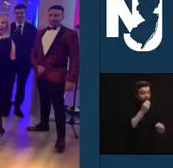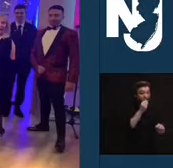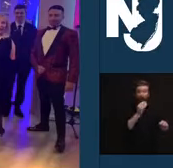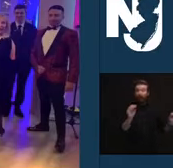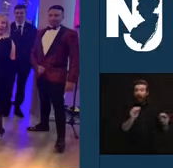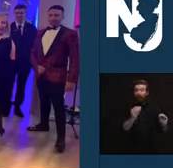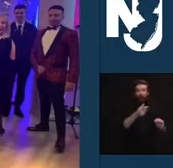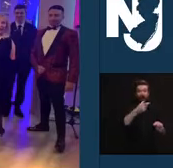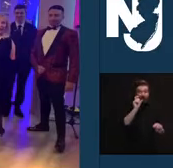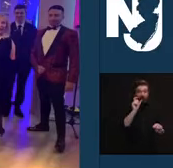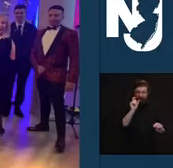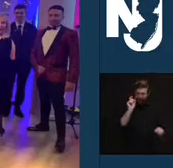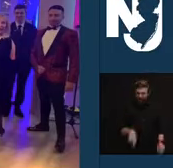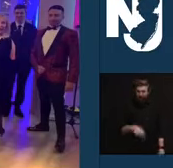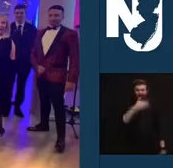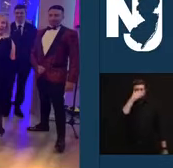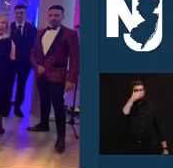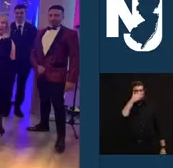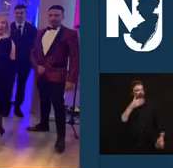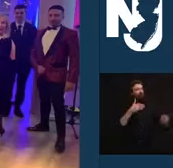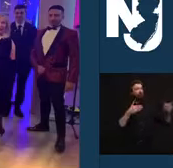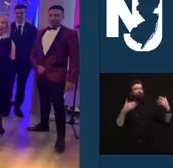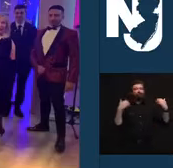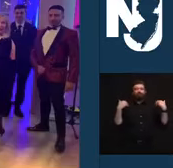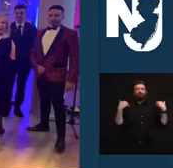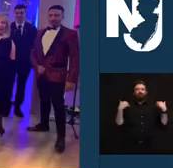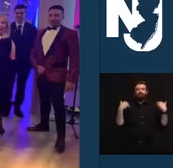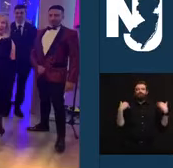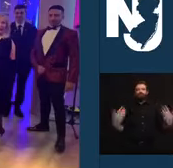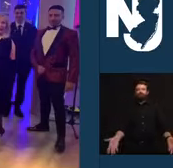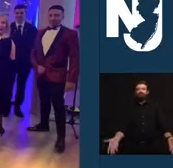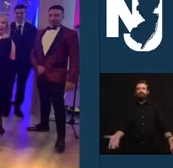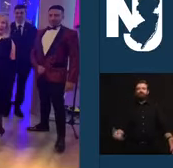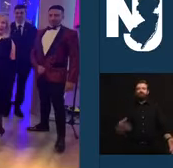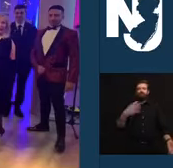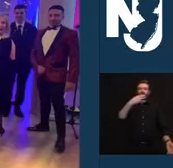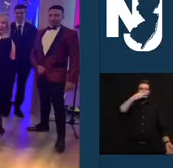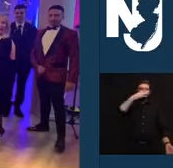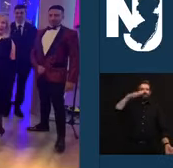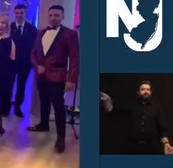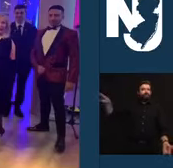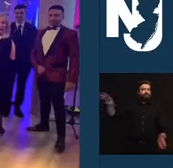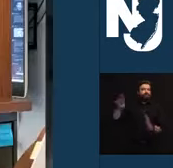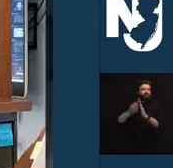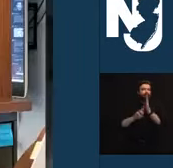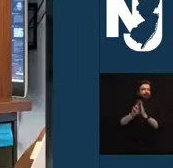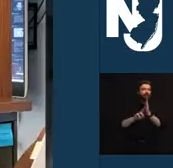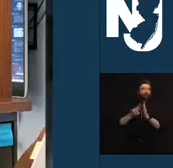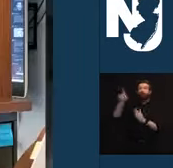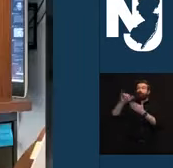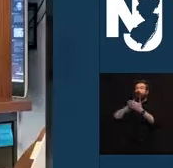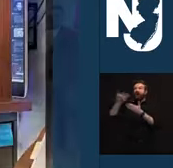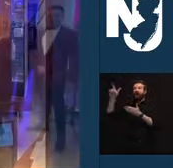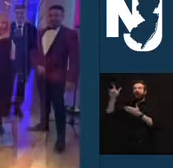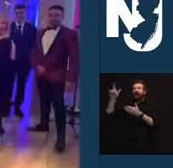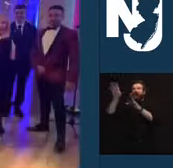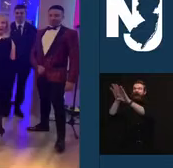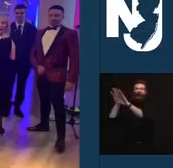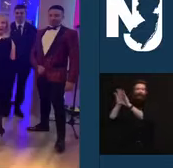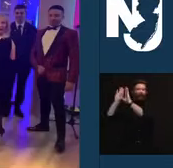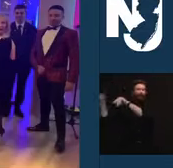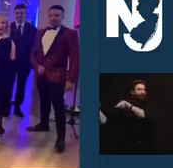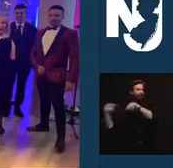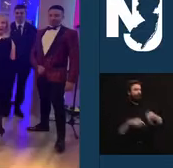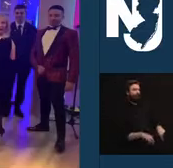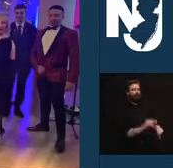that anyone would willingly endanger people in another state, never mind their own. It is also beyond the pale that a member of Congress,